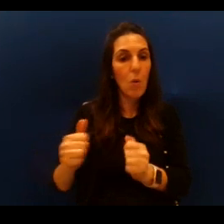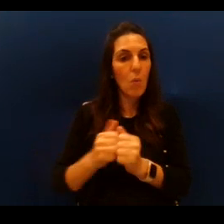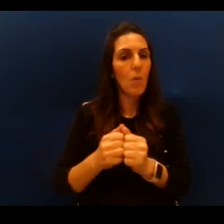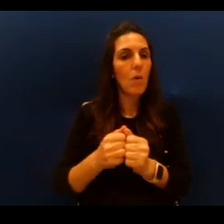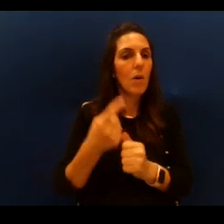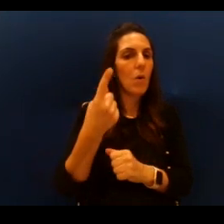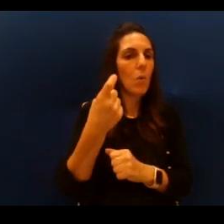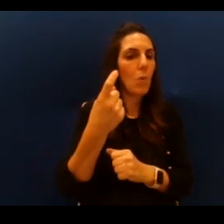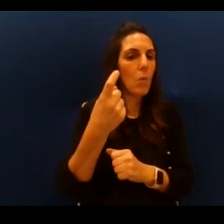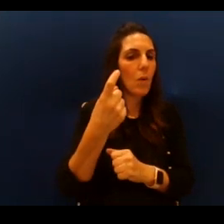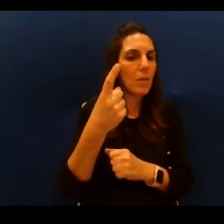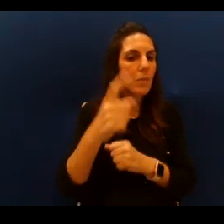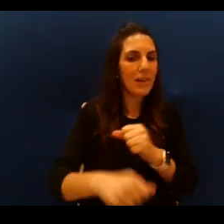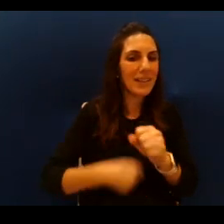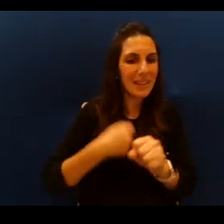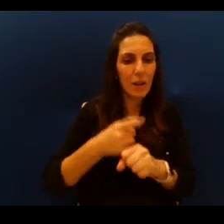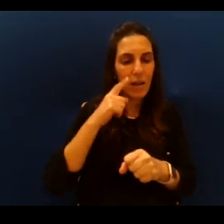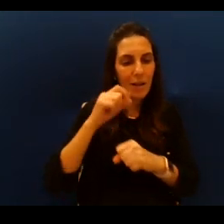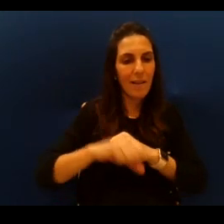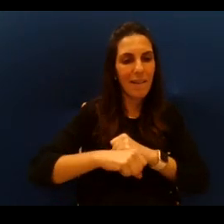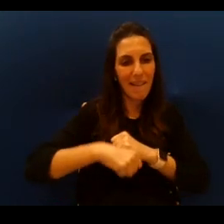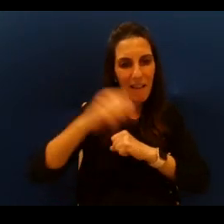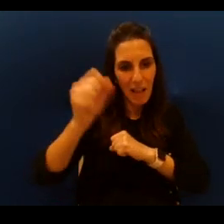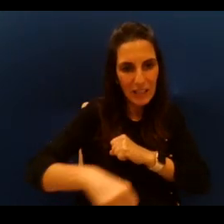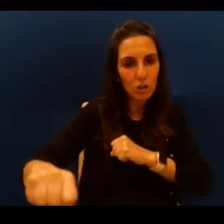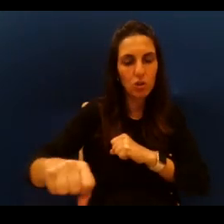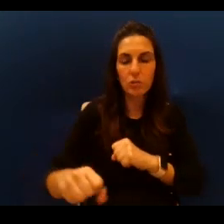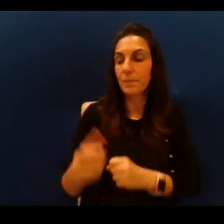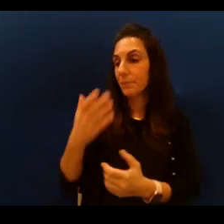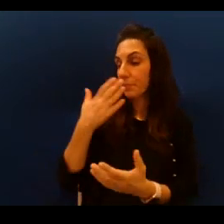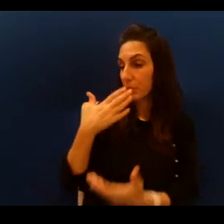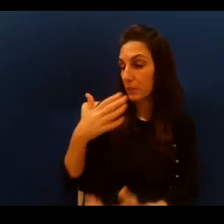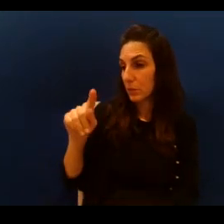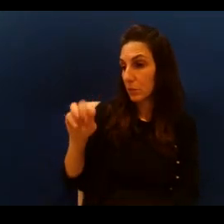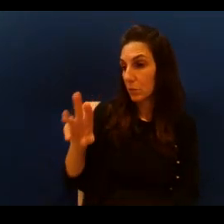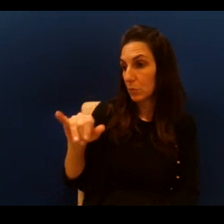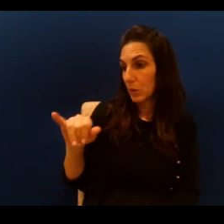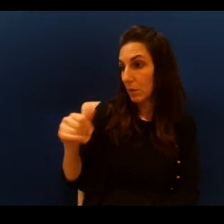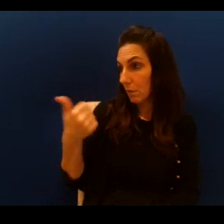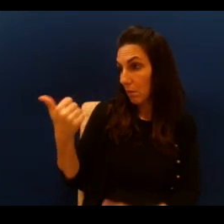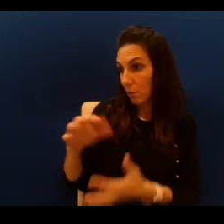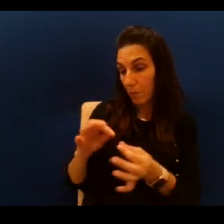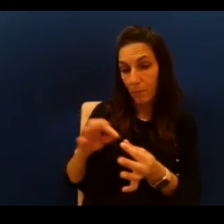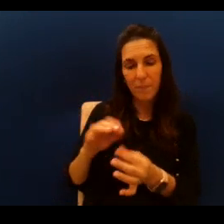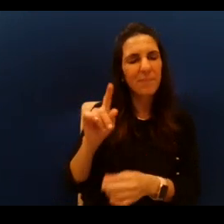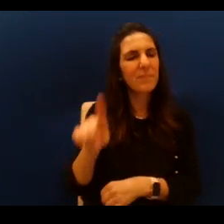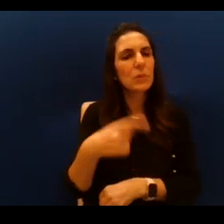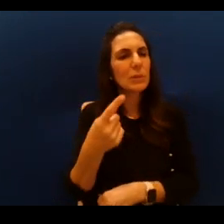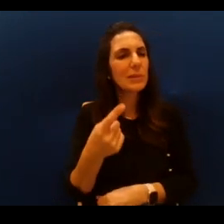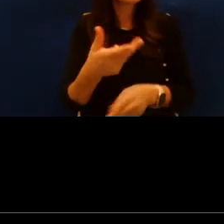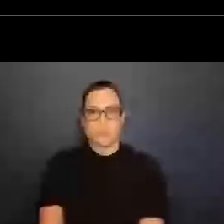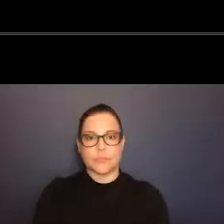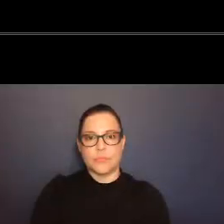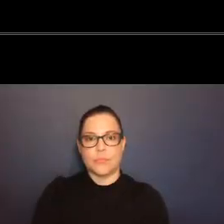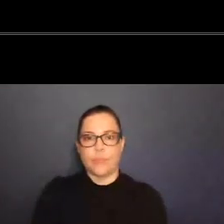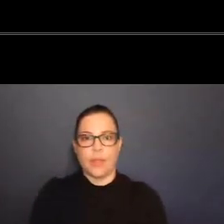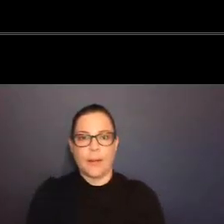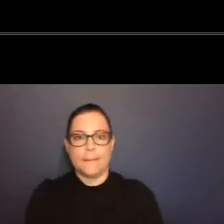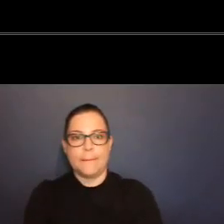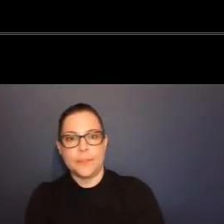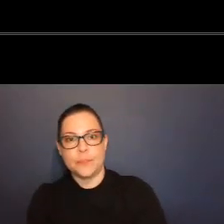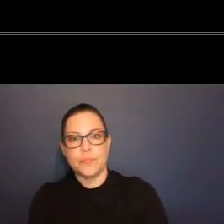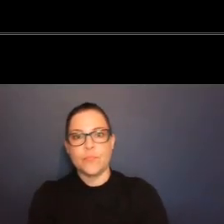All right, thank you, Tweet, for that. I'm sorry, was there anything more? Just quickly, the draft lease agreement